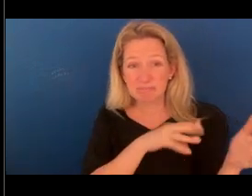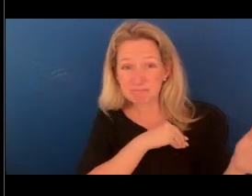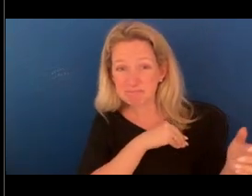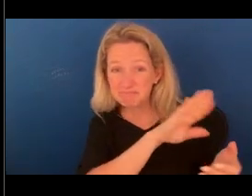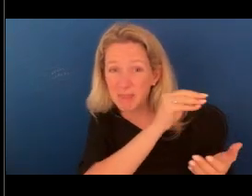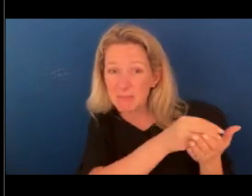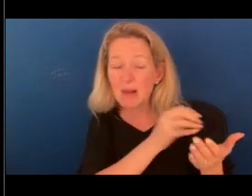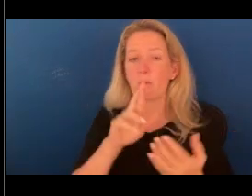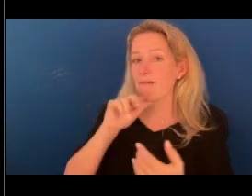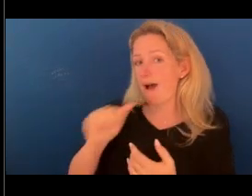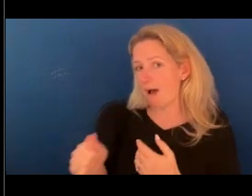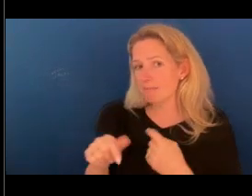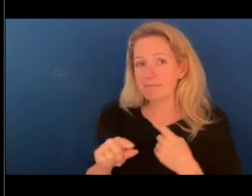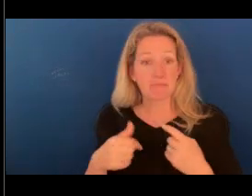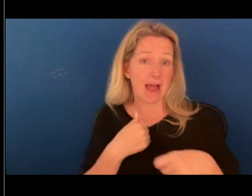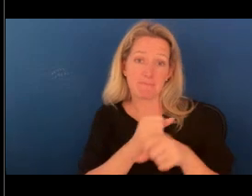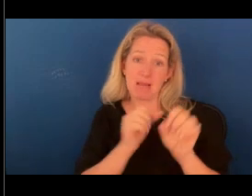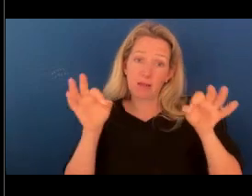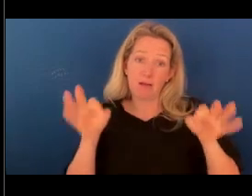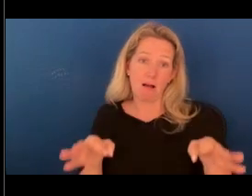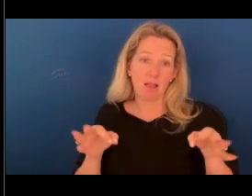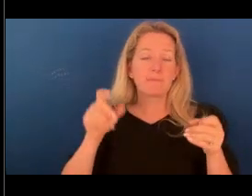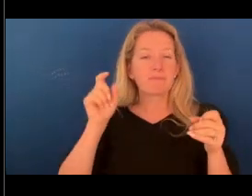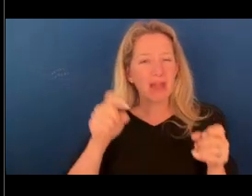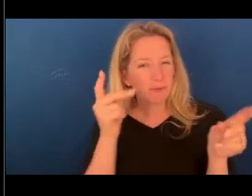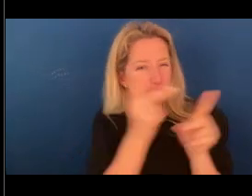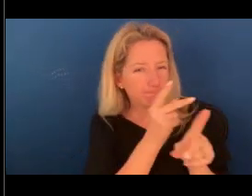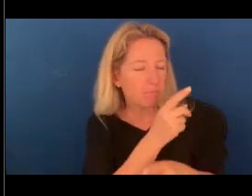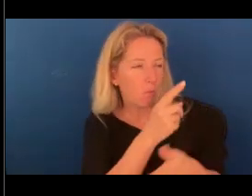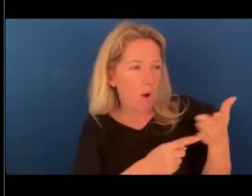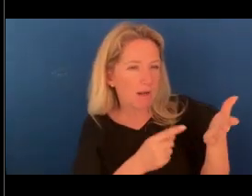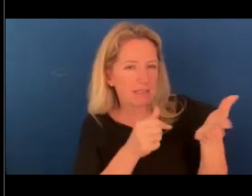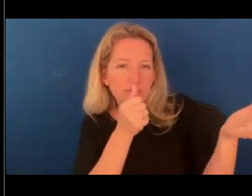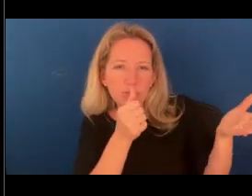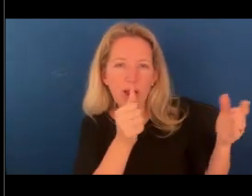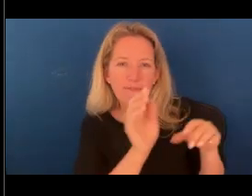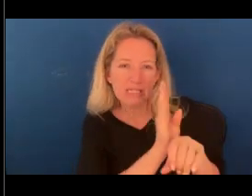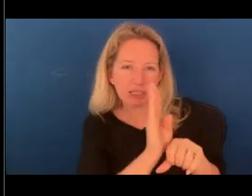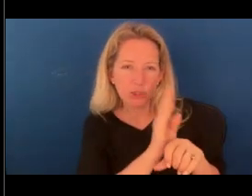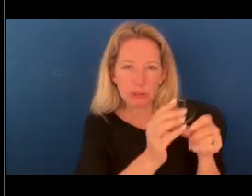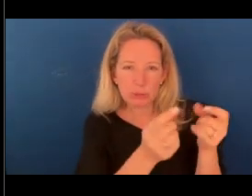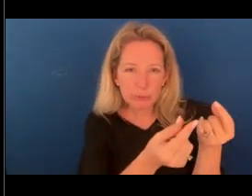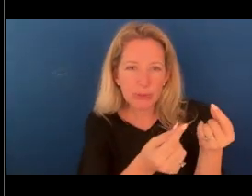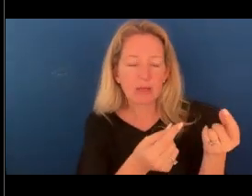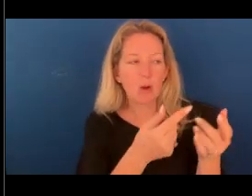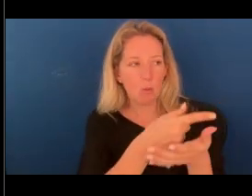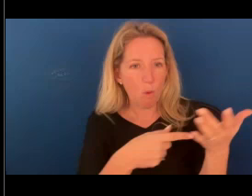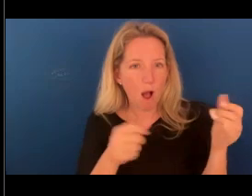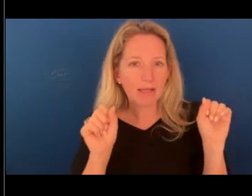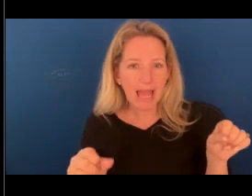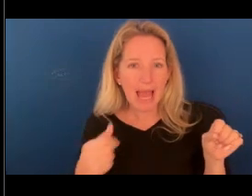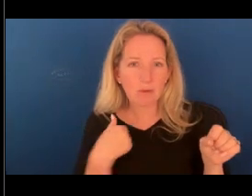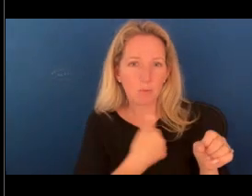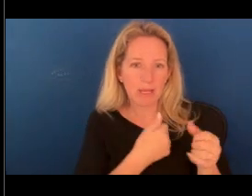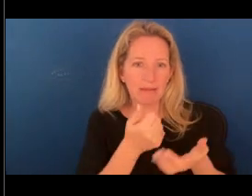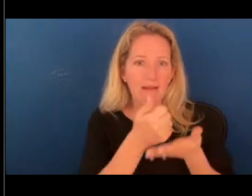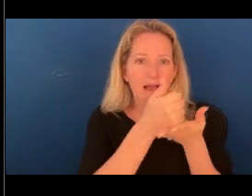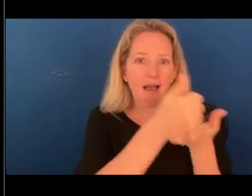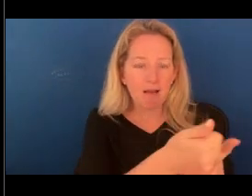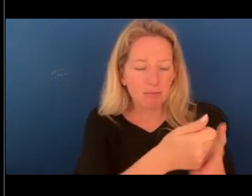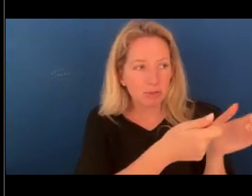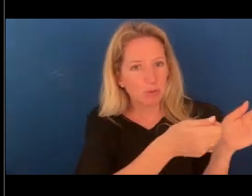sometimes we have to see where is the private sector at, where can we get them to move on a particular issue,